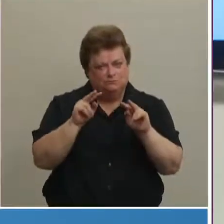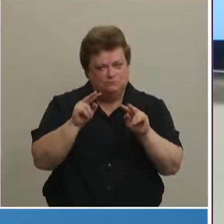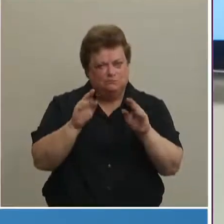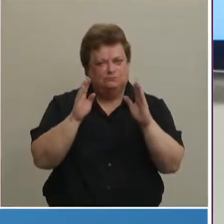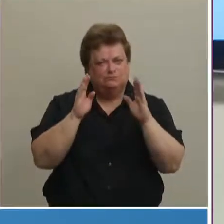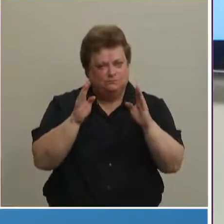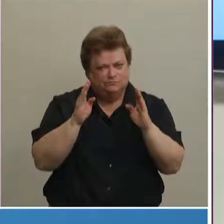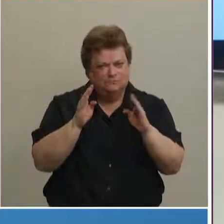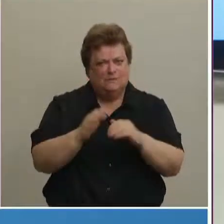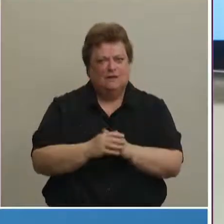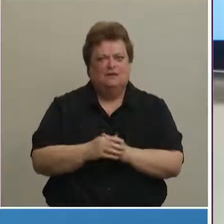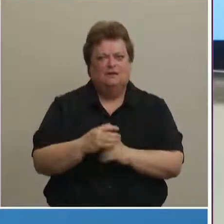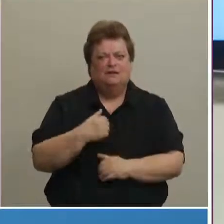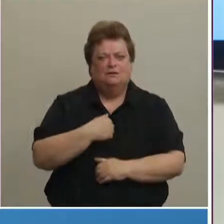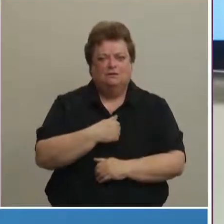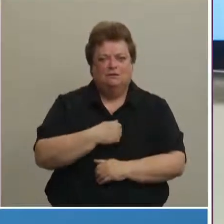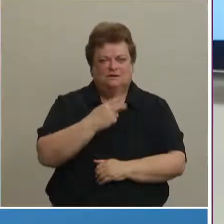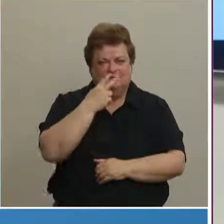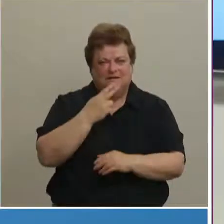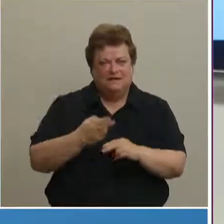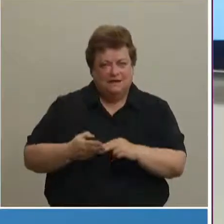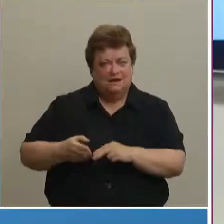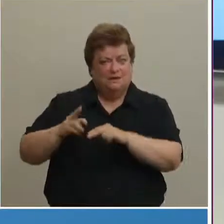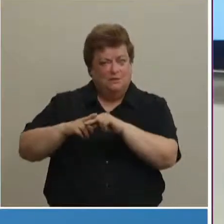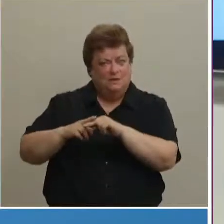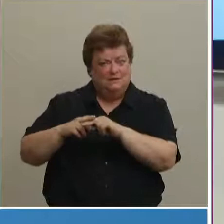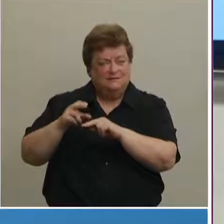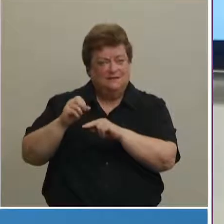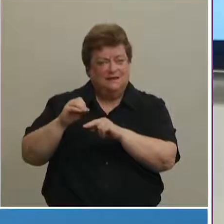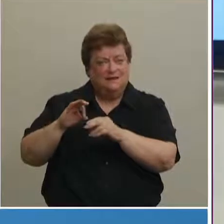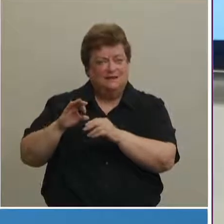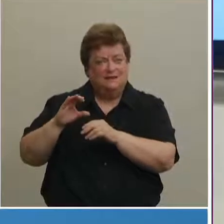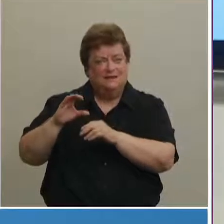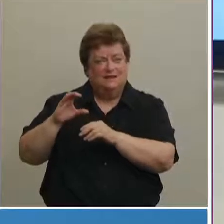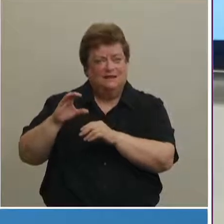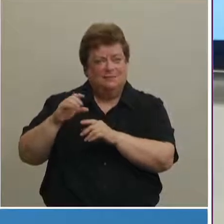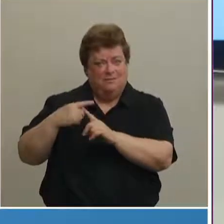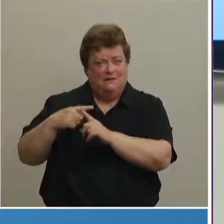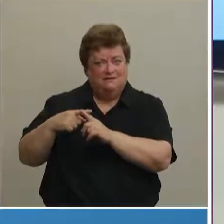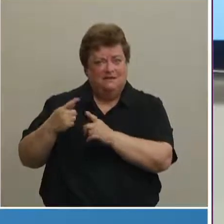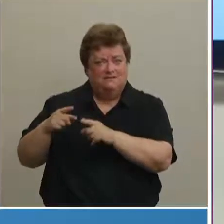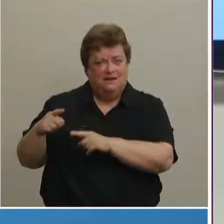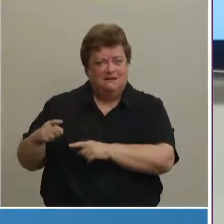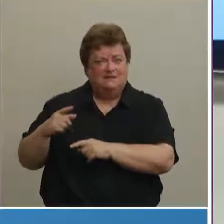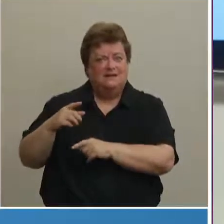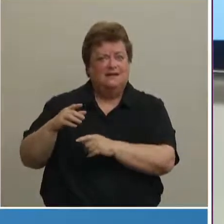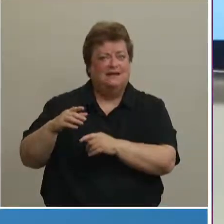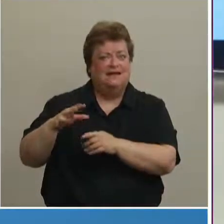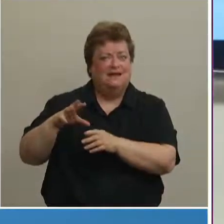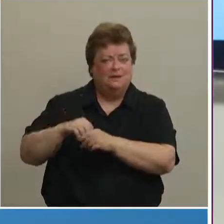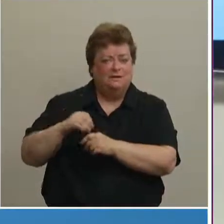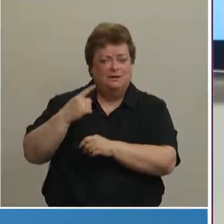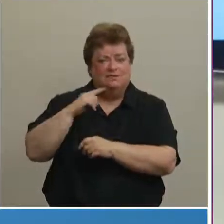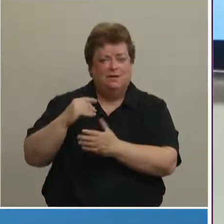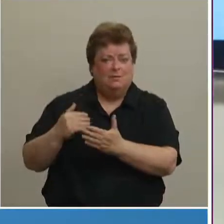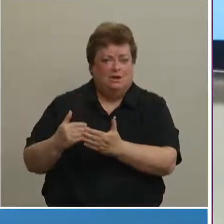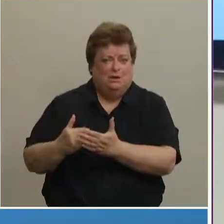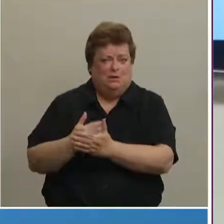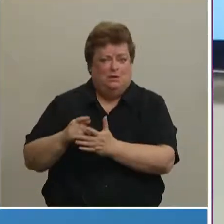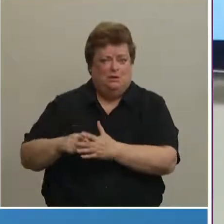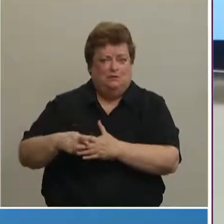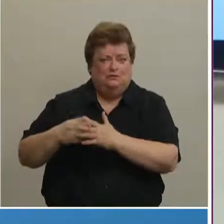are seeing an increase in the COVID-19 cases in many states, including cases from new and